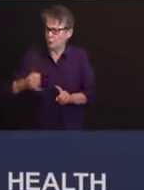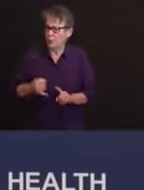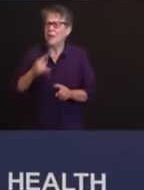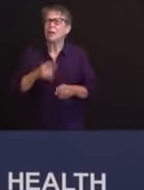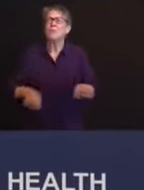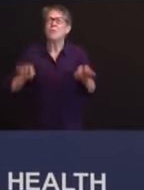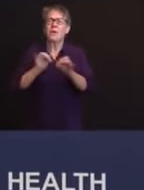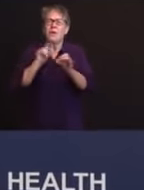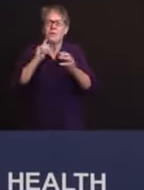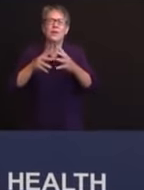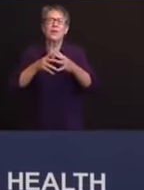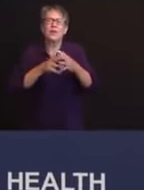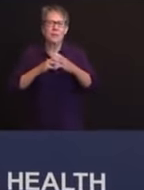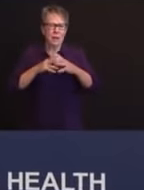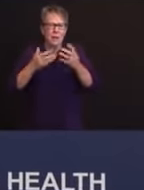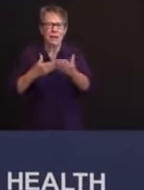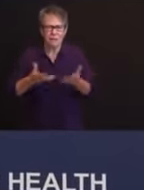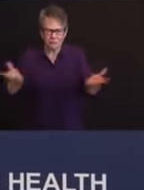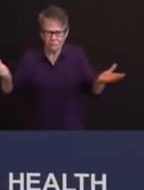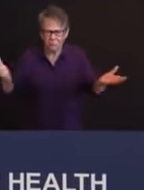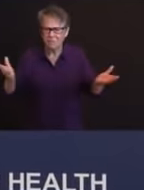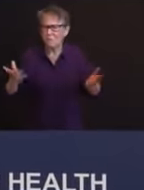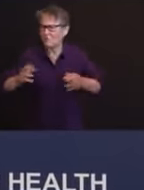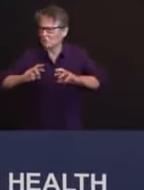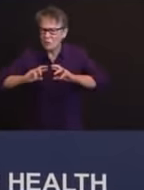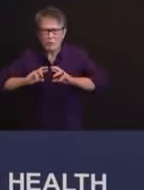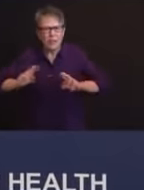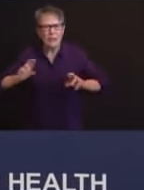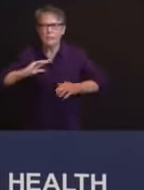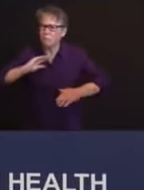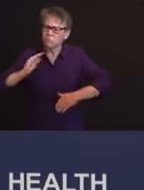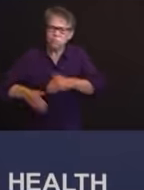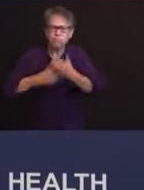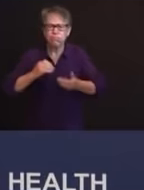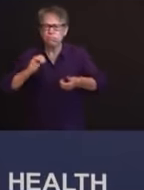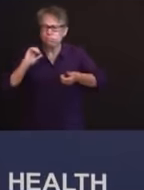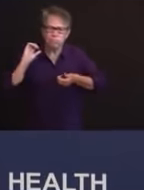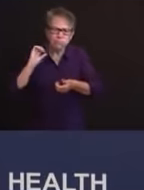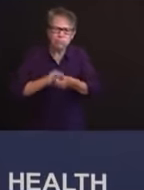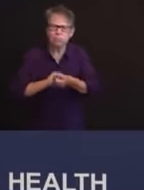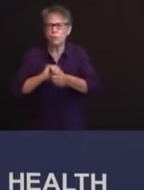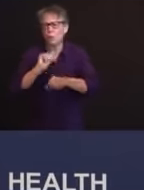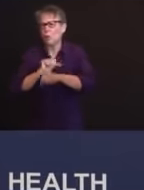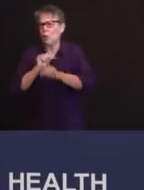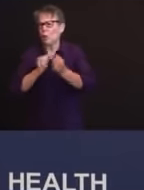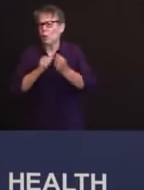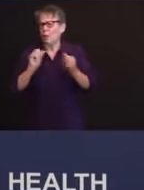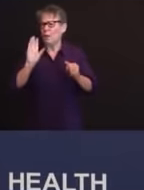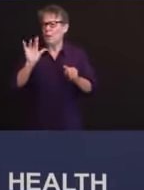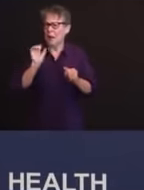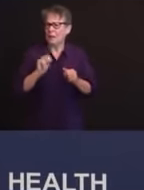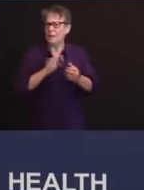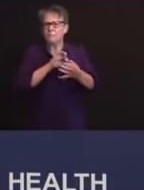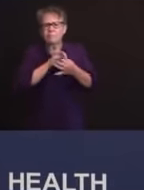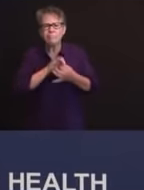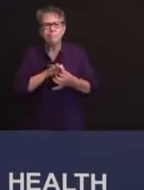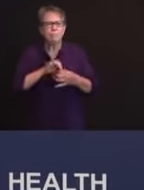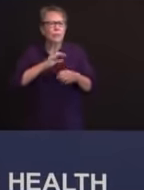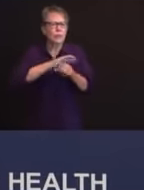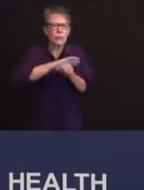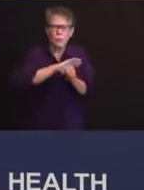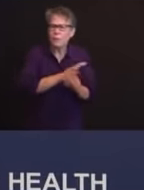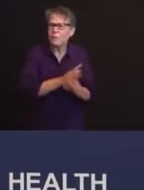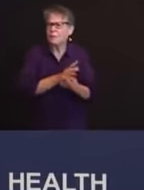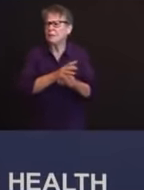the President-elect on matters directly related to the ongoing pandemic, whether that be in broad-based mitigation efforts